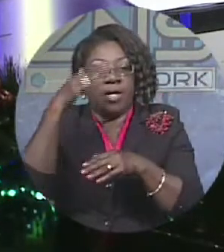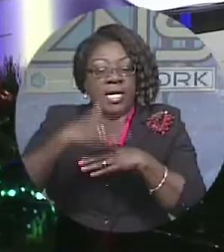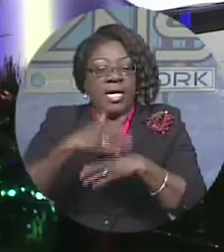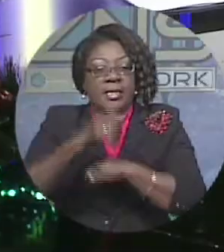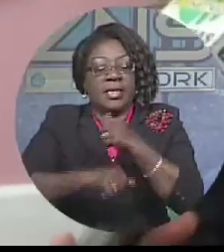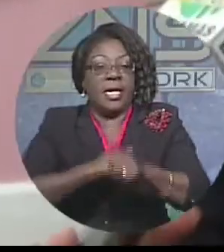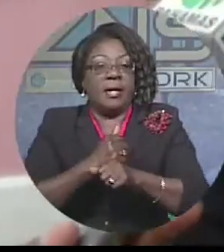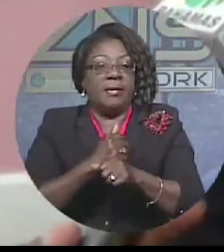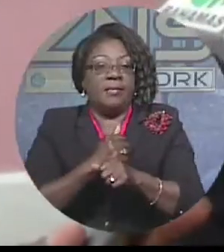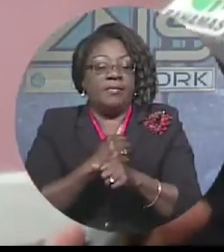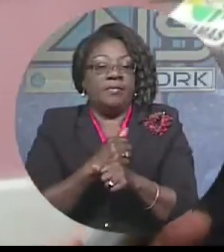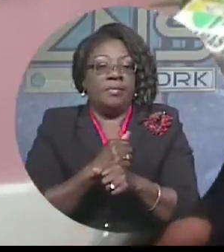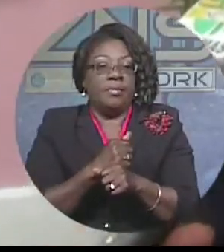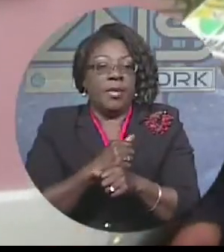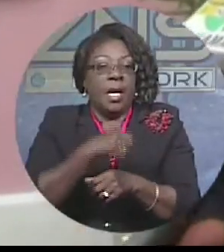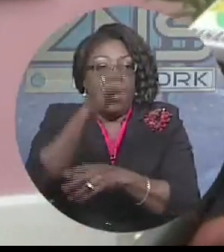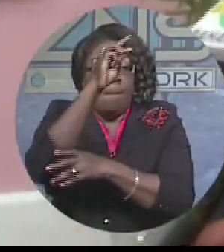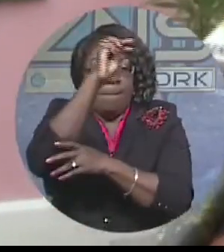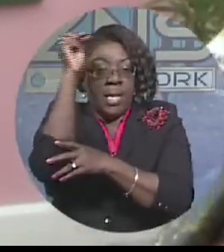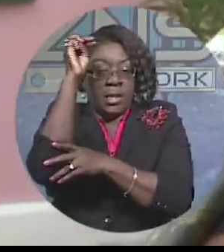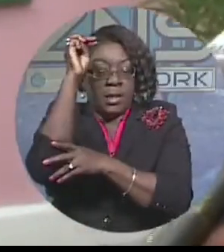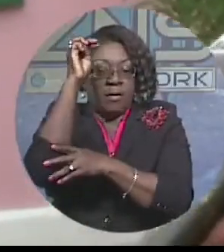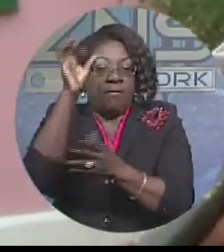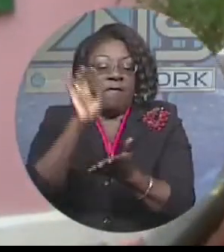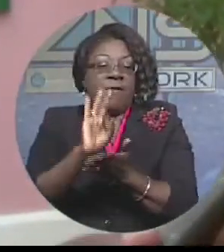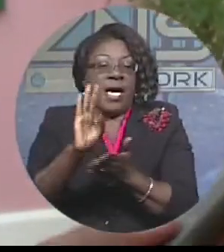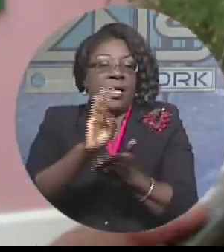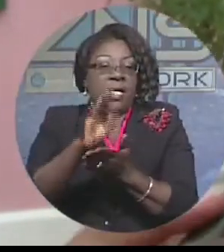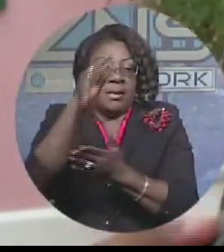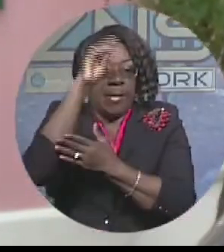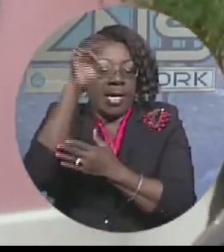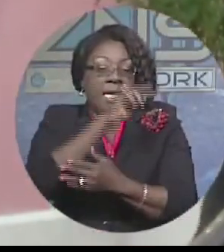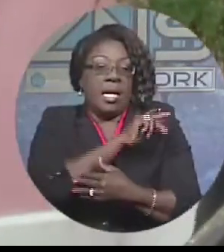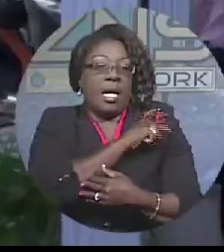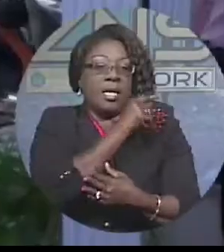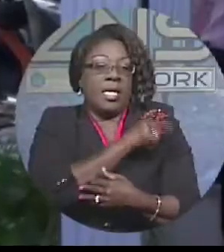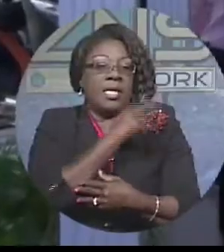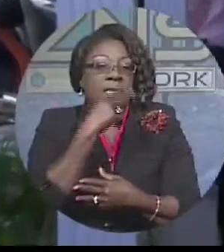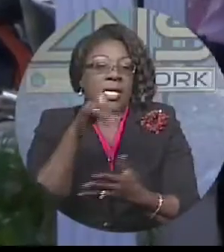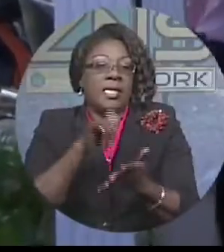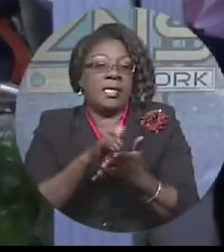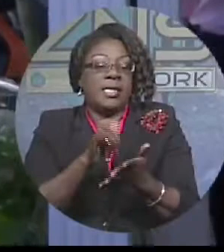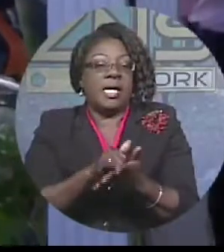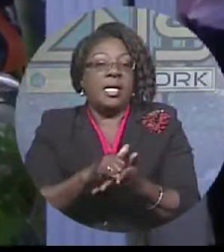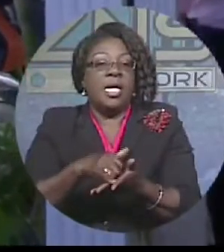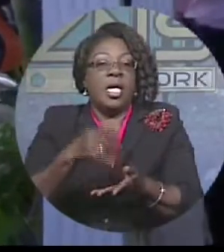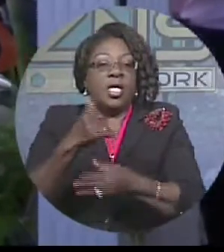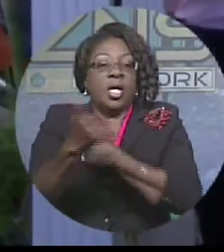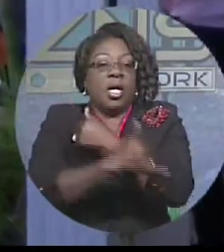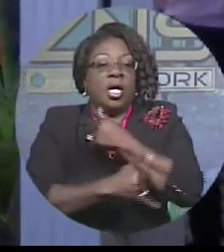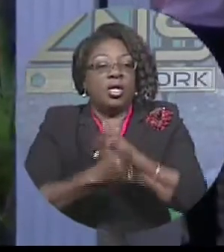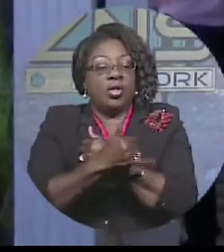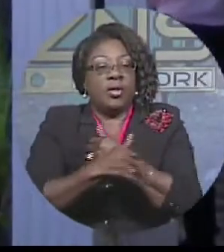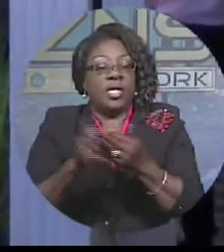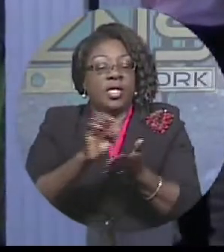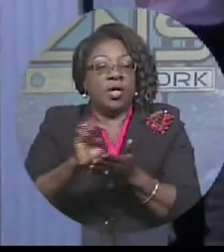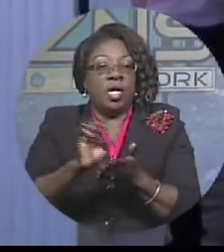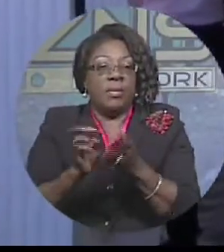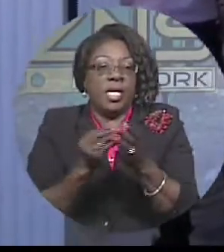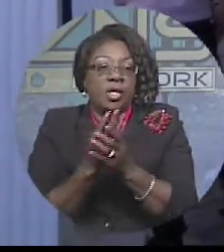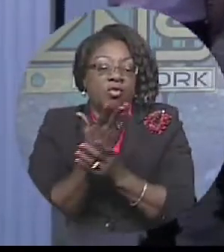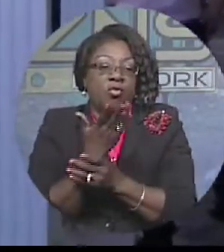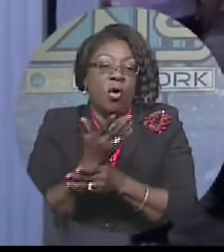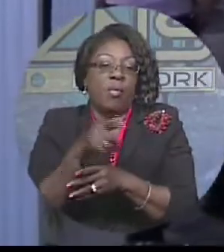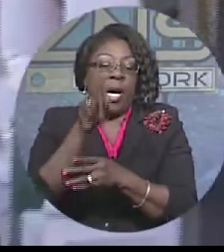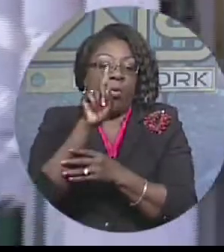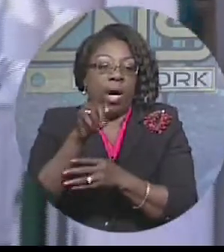reports. Minister of State for Finance Michael Halkitis says the country's economy has grown by 1.9% this